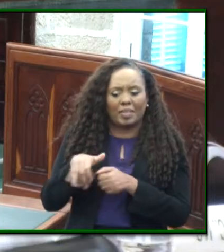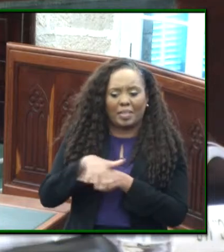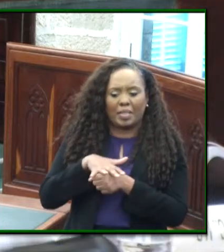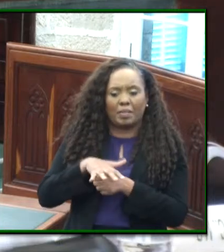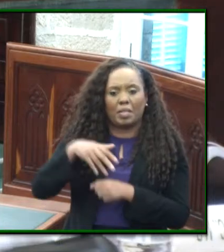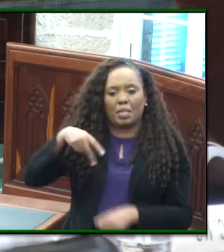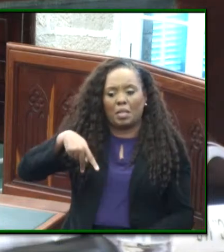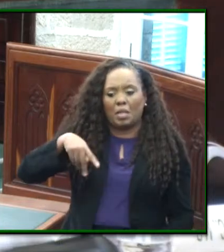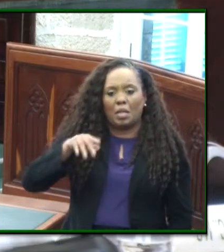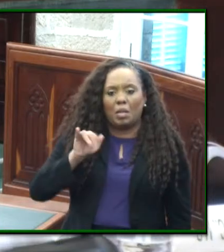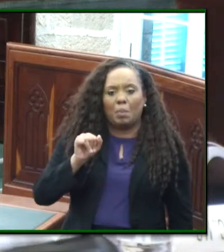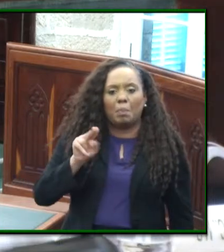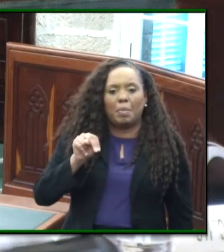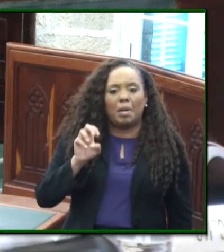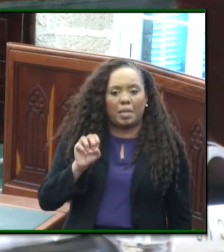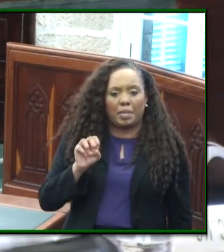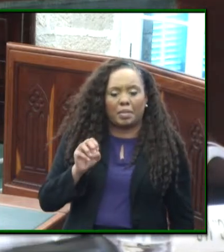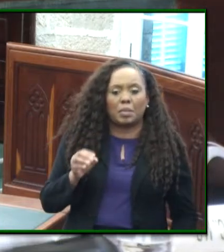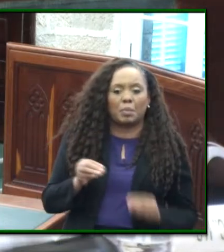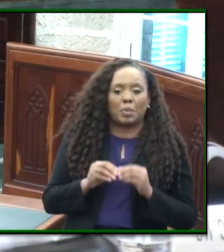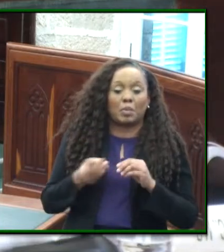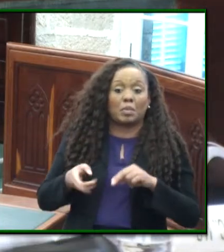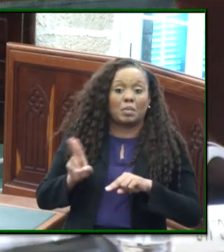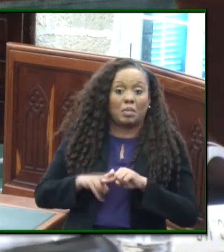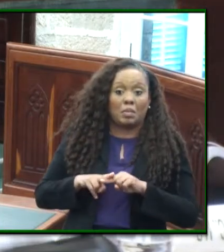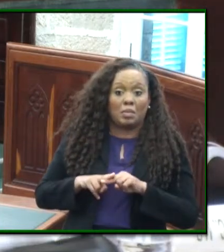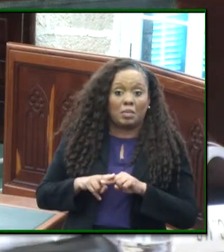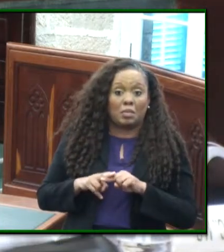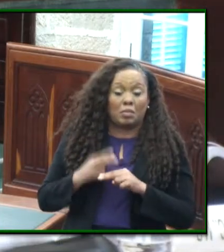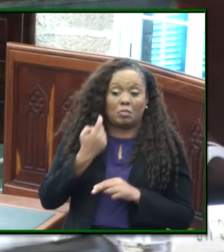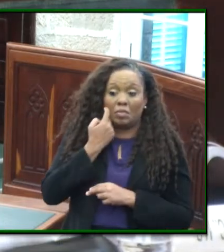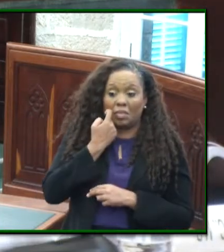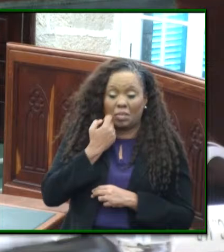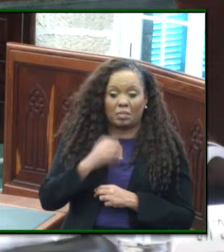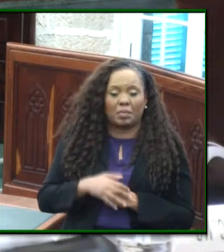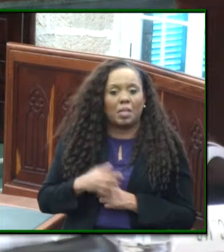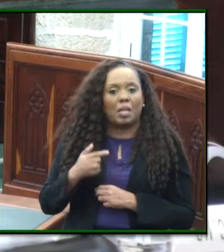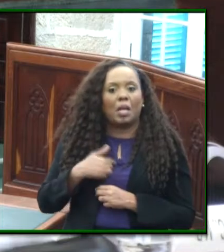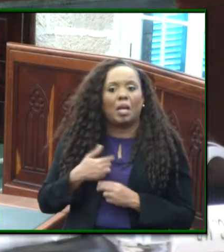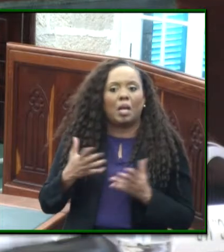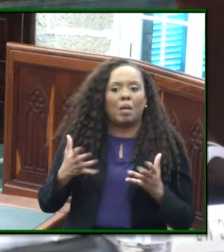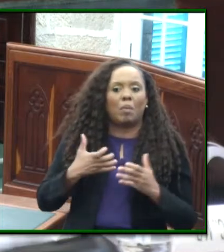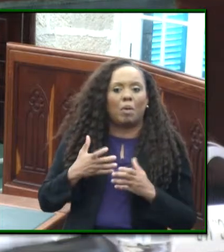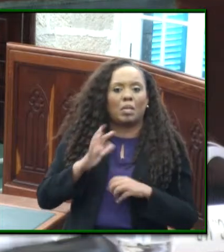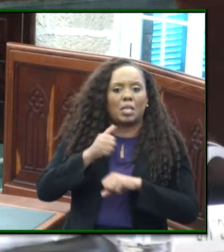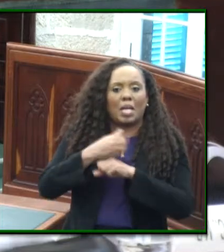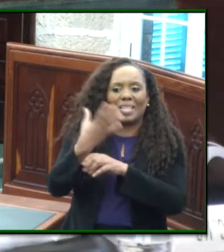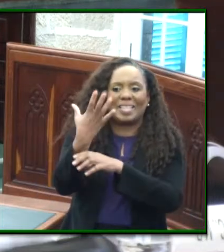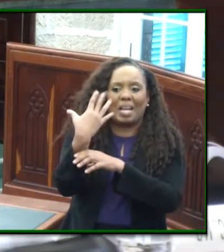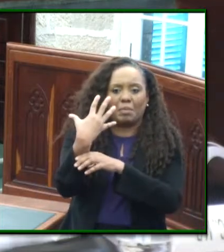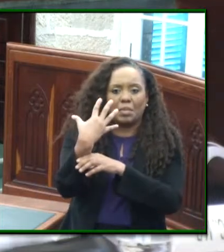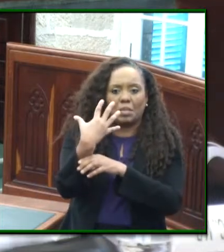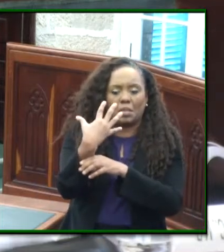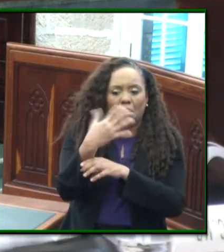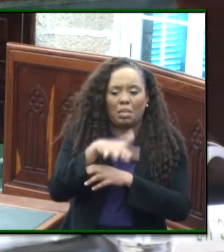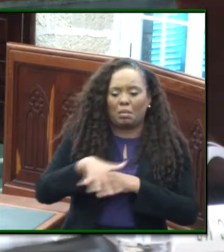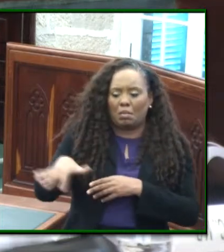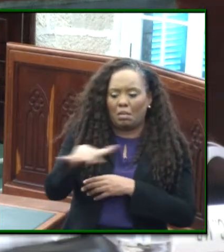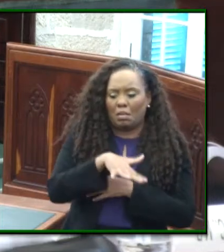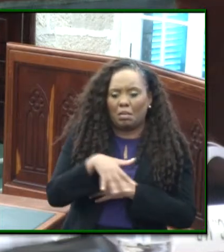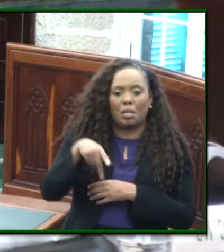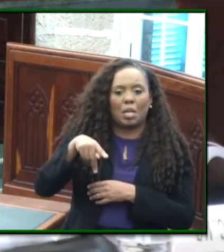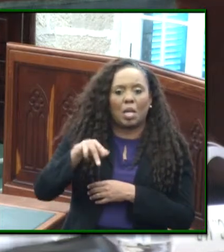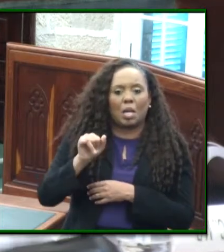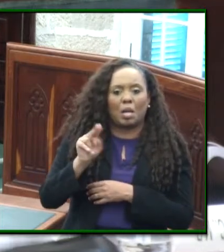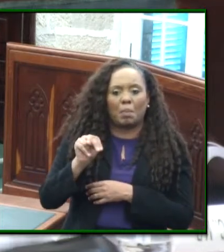support the installation of cameras across the constituency, because I think it makes